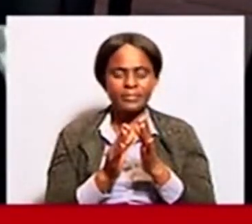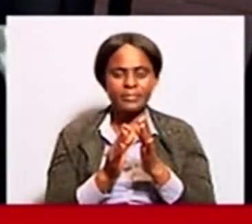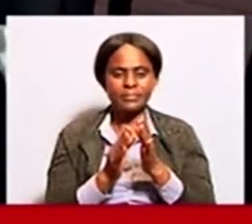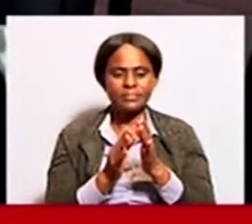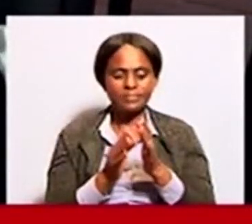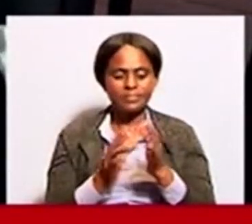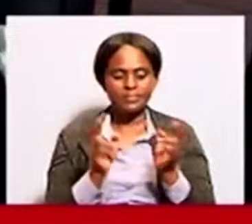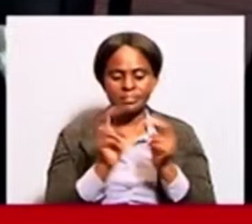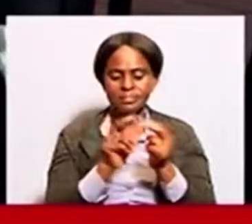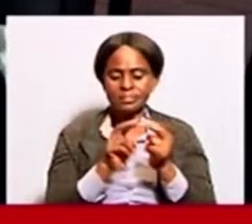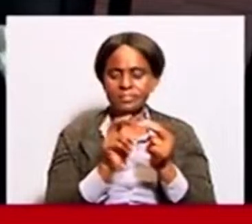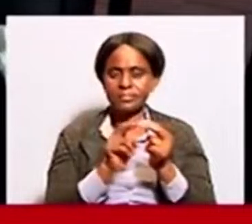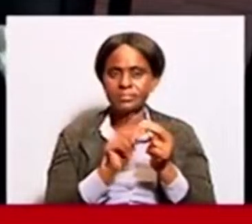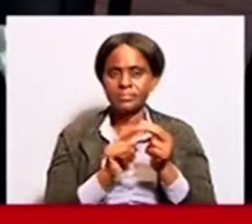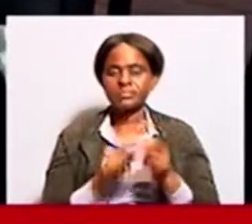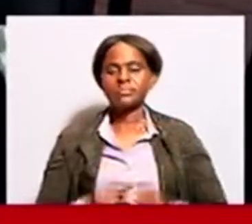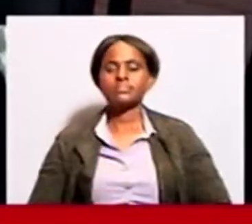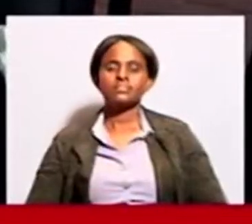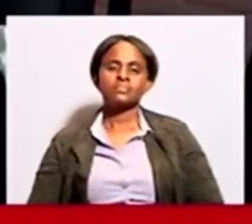contract?